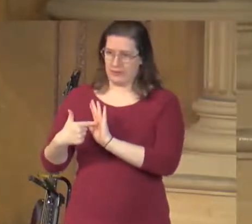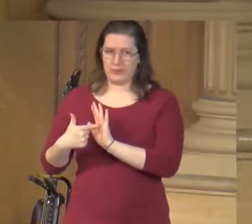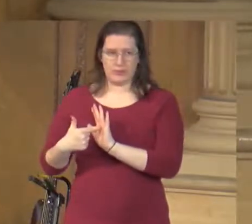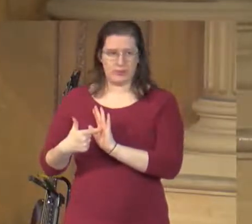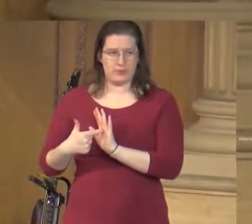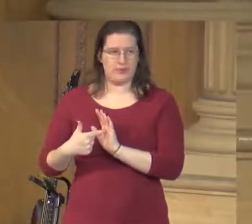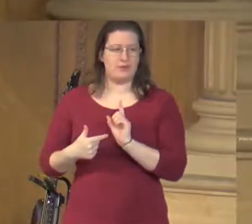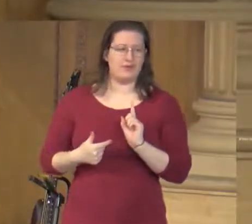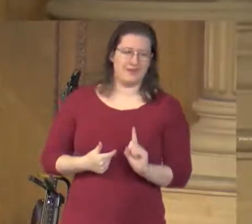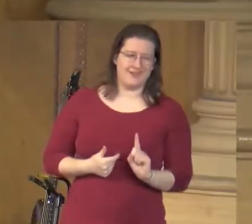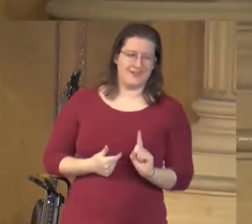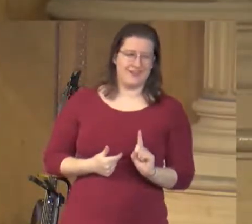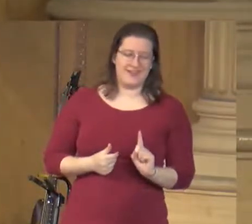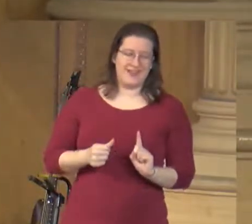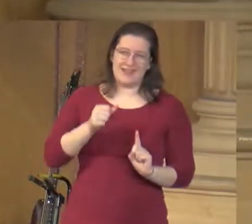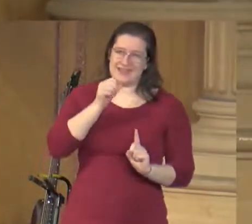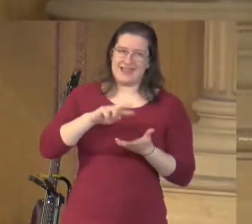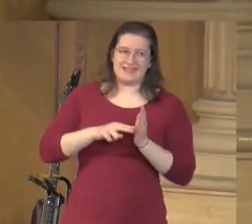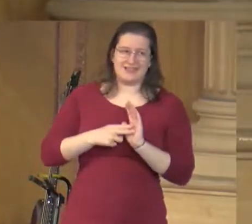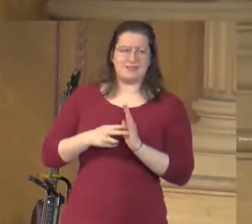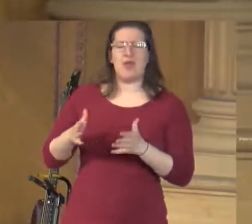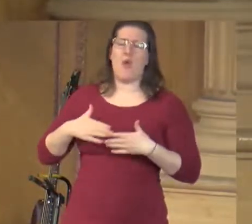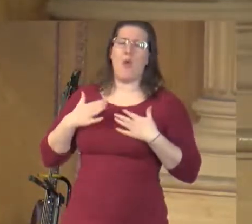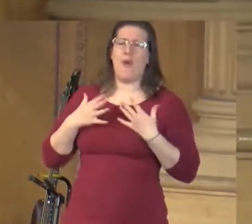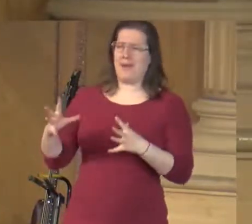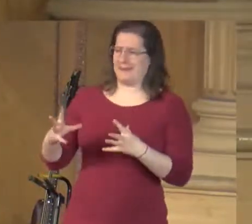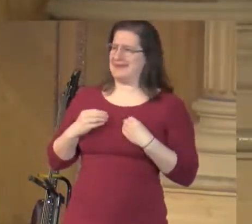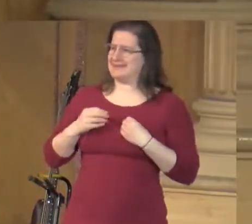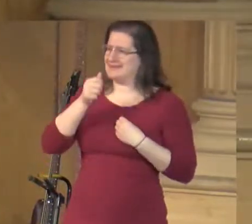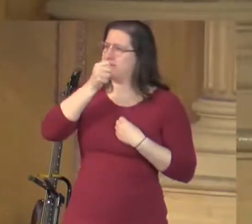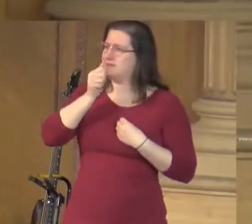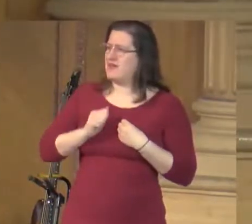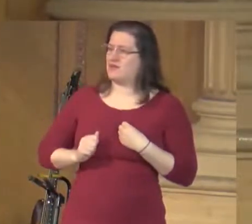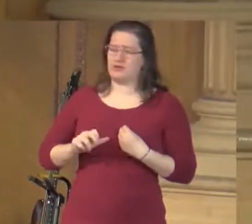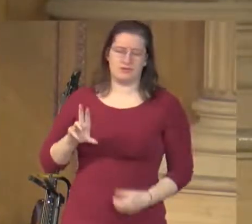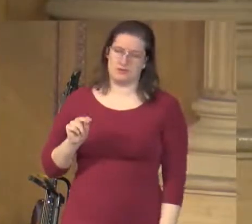Now what he's not telling us to do is to be happy about the suffering itself.